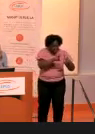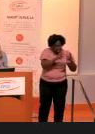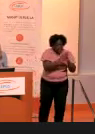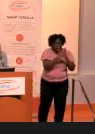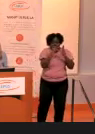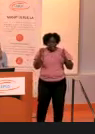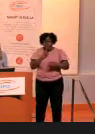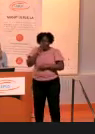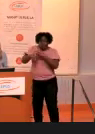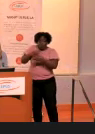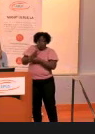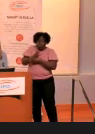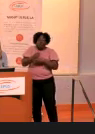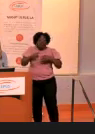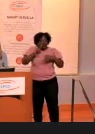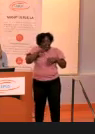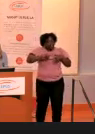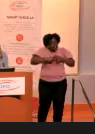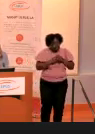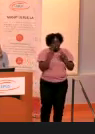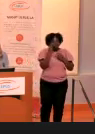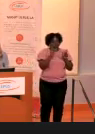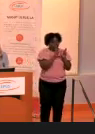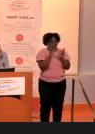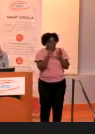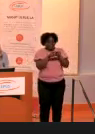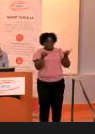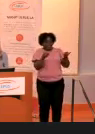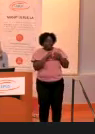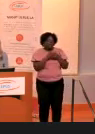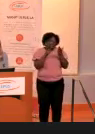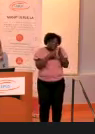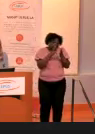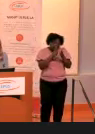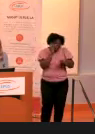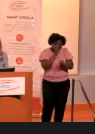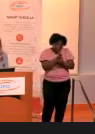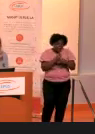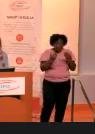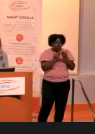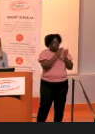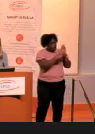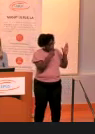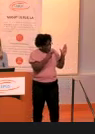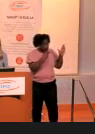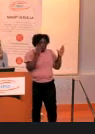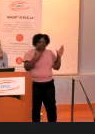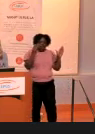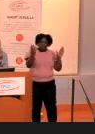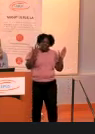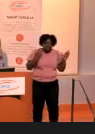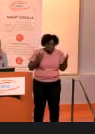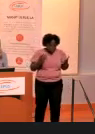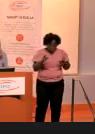start 2 medications at the same time. And I think that's sometimes hard. You have a new diagnosis and someone's telling you to